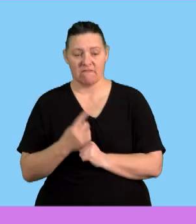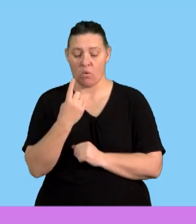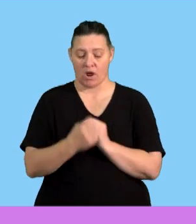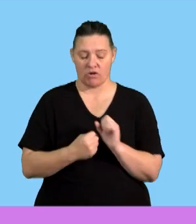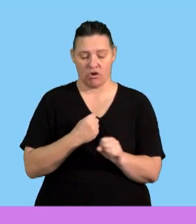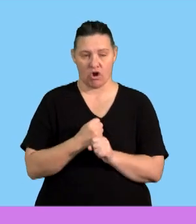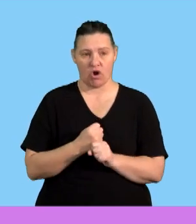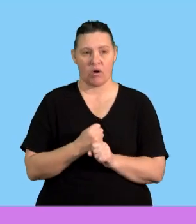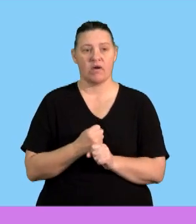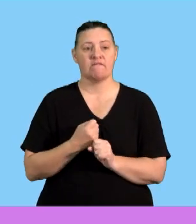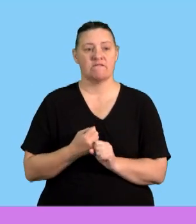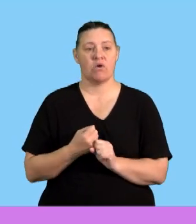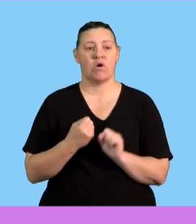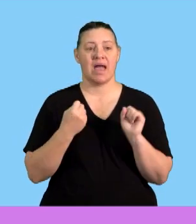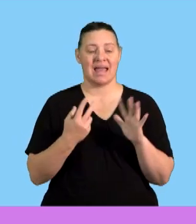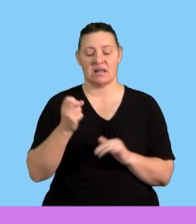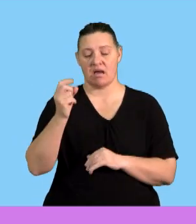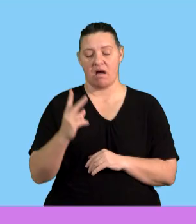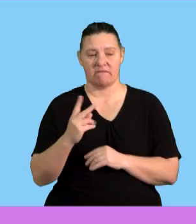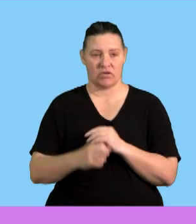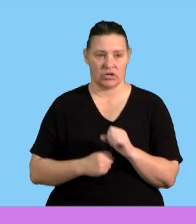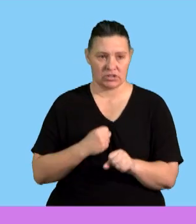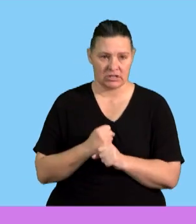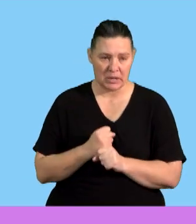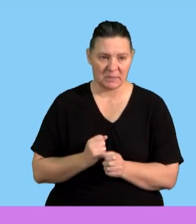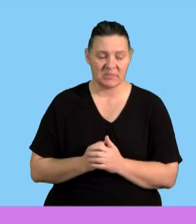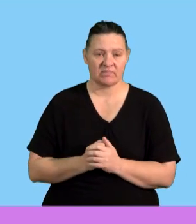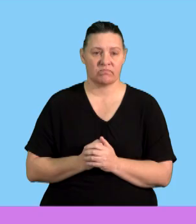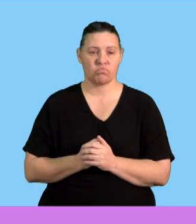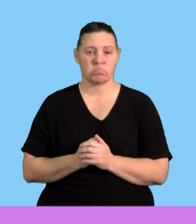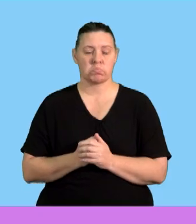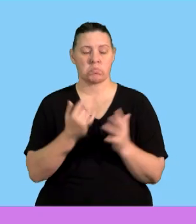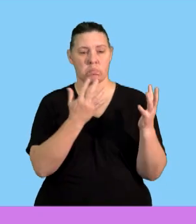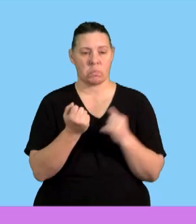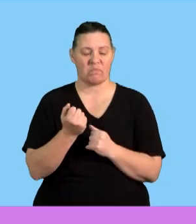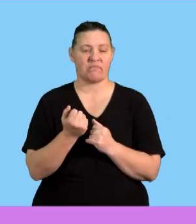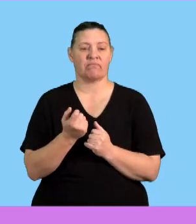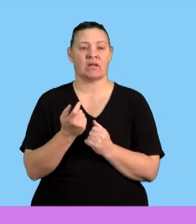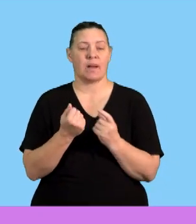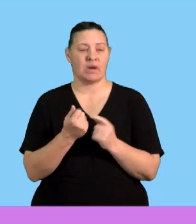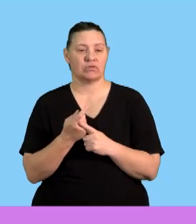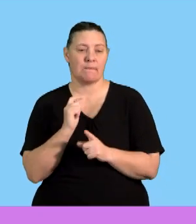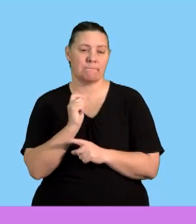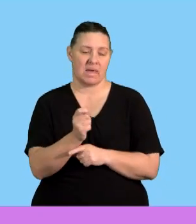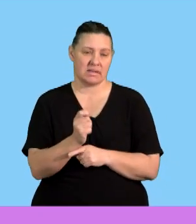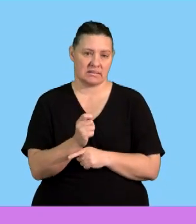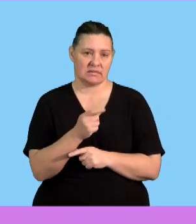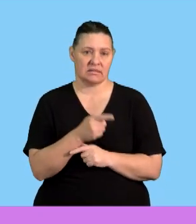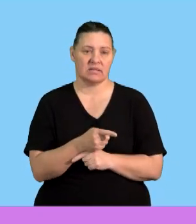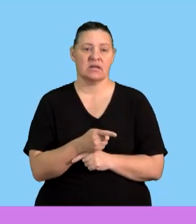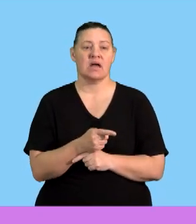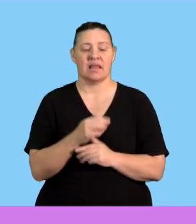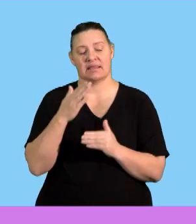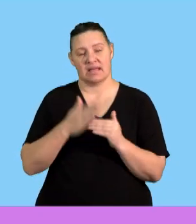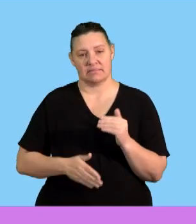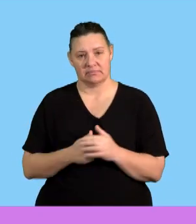12.75% per year for 8.5 years. Calculate the total amount that will be paid out to